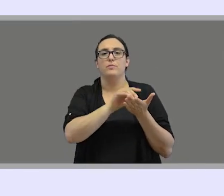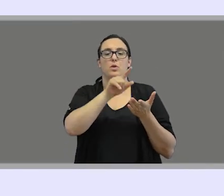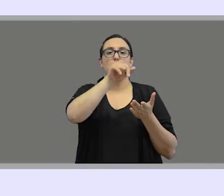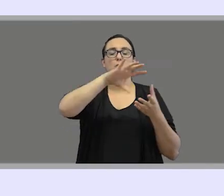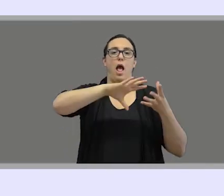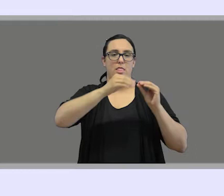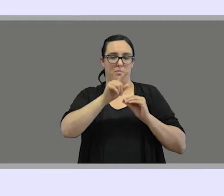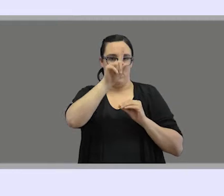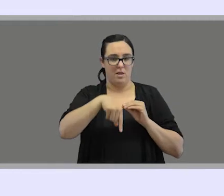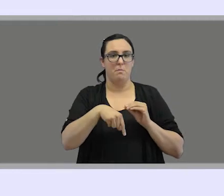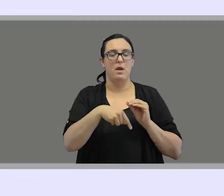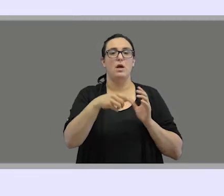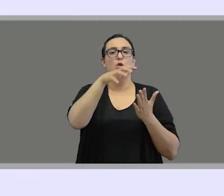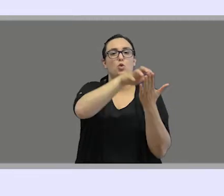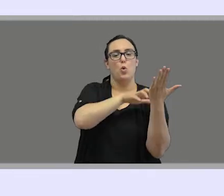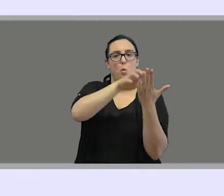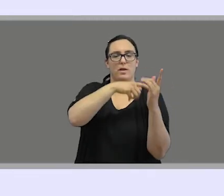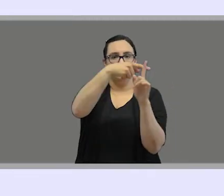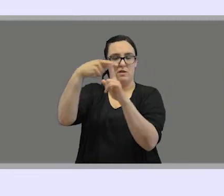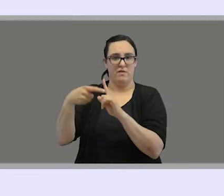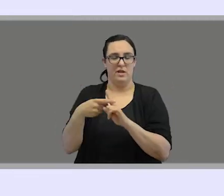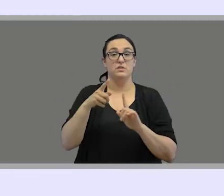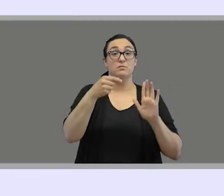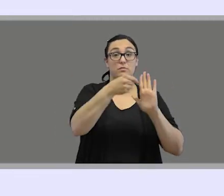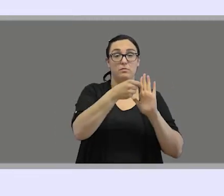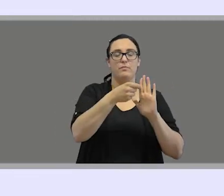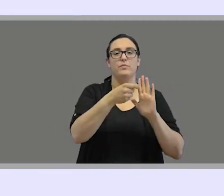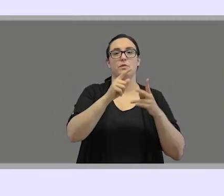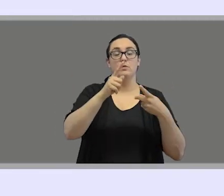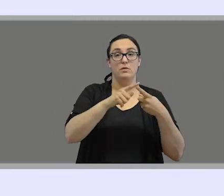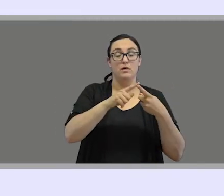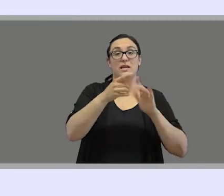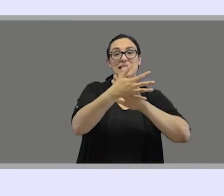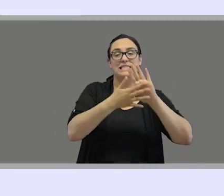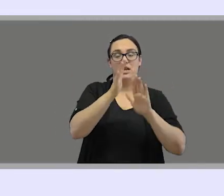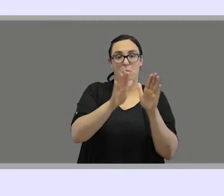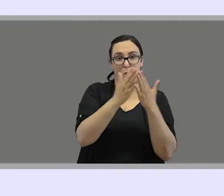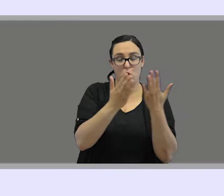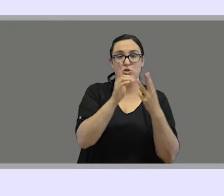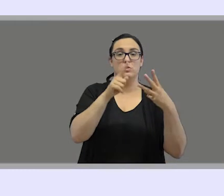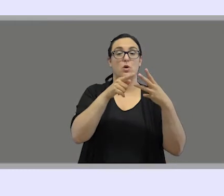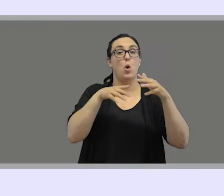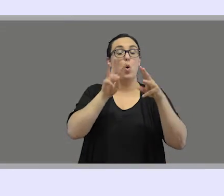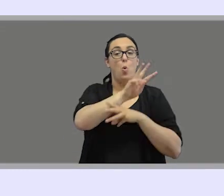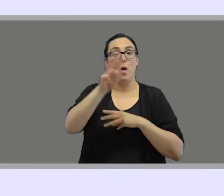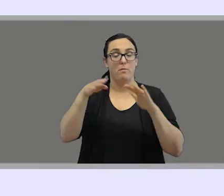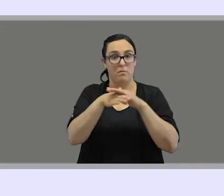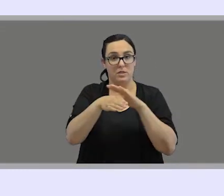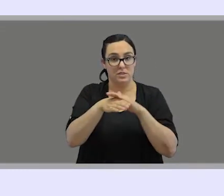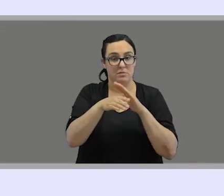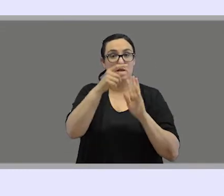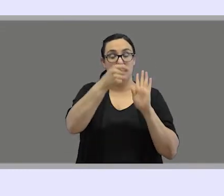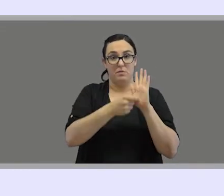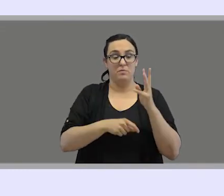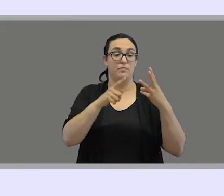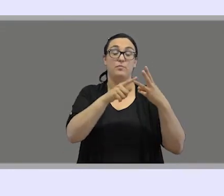adapted sometimes from the following documents about the signing books guidelines, the web content accessibility